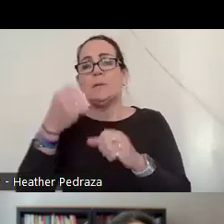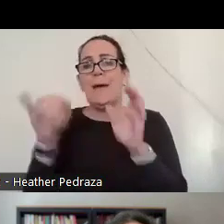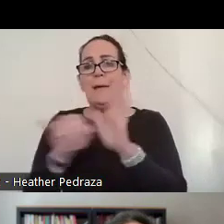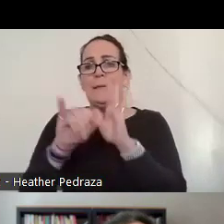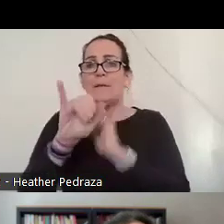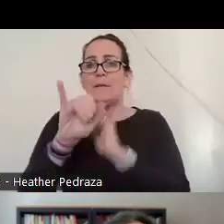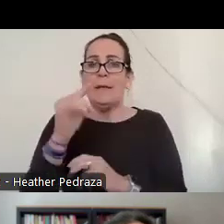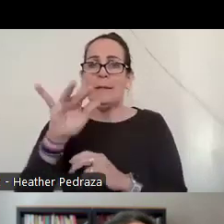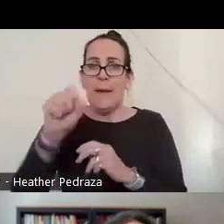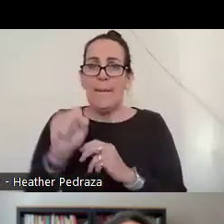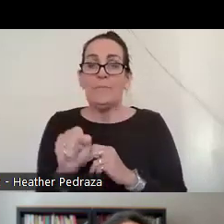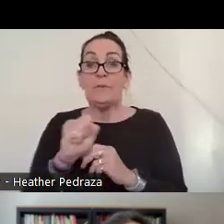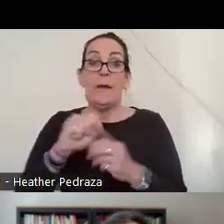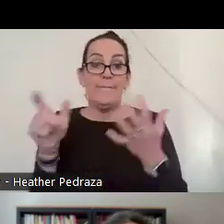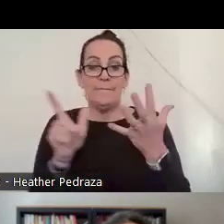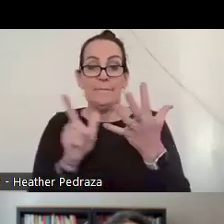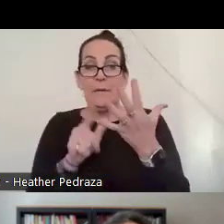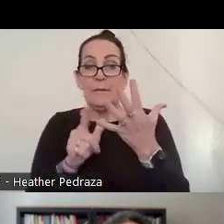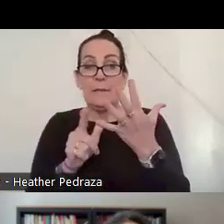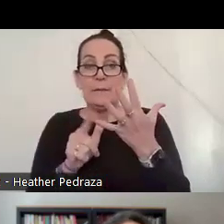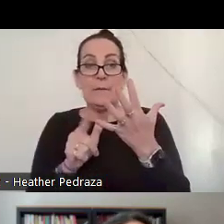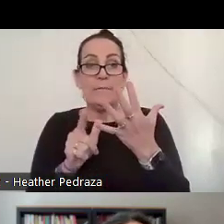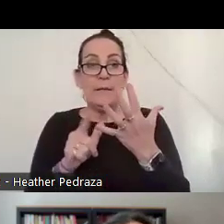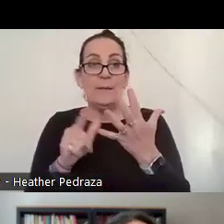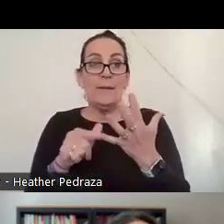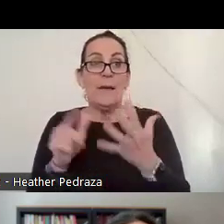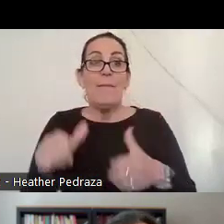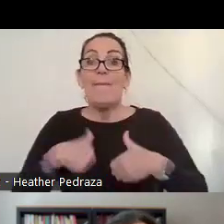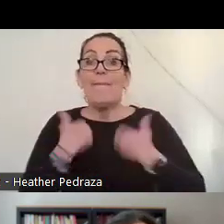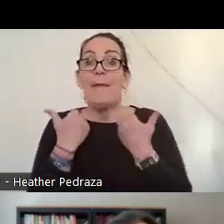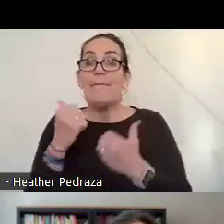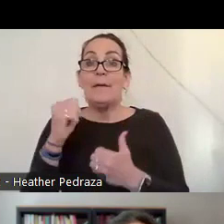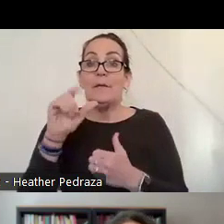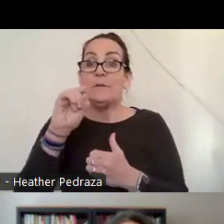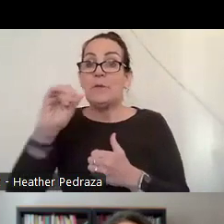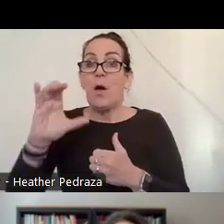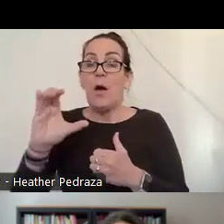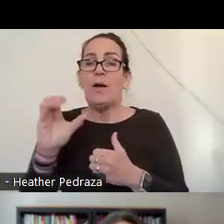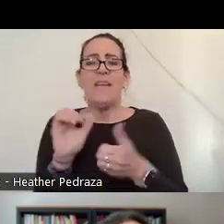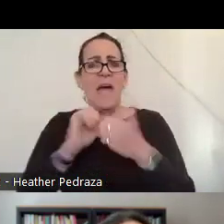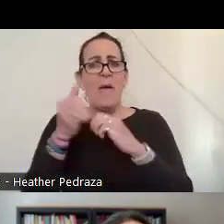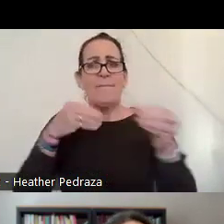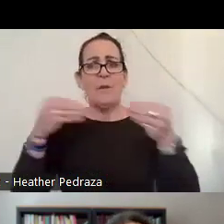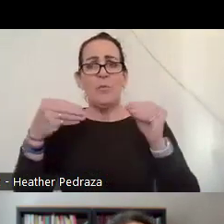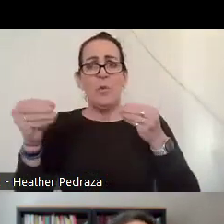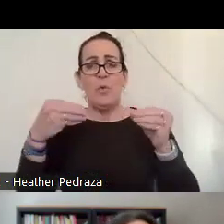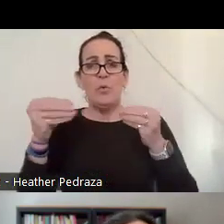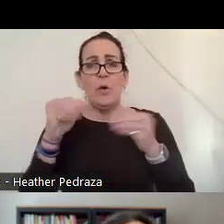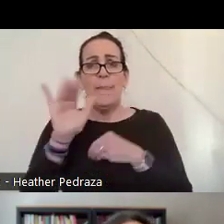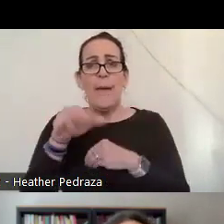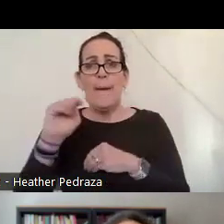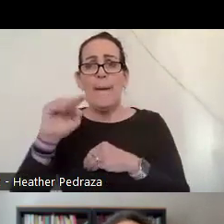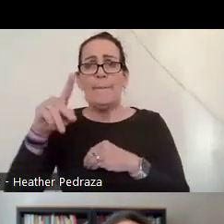Fifth is living document. So this essentially means how adaptive is the MPA, how it's being